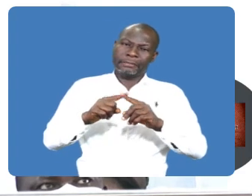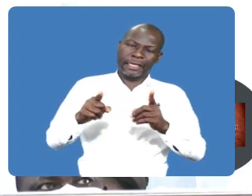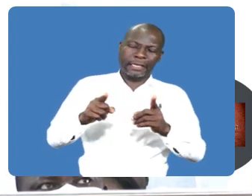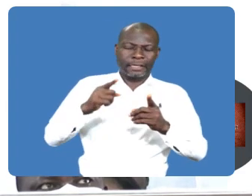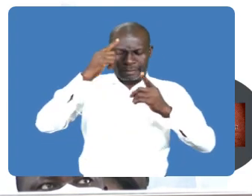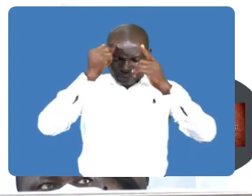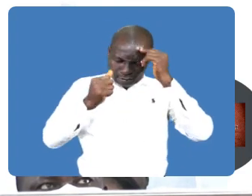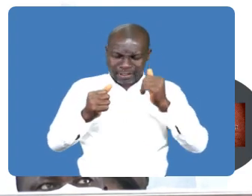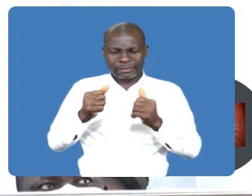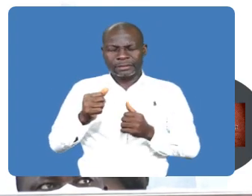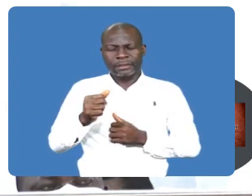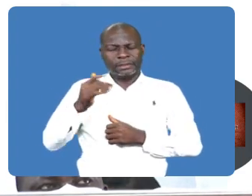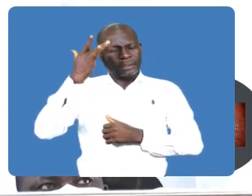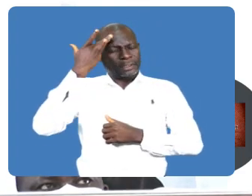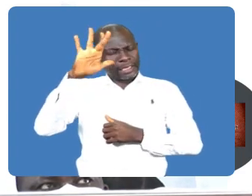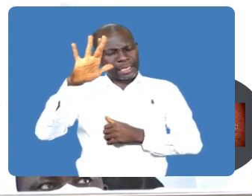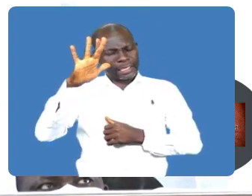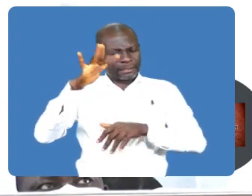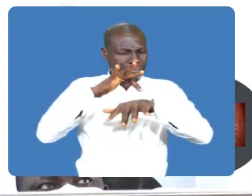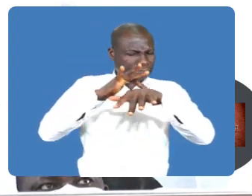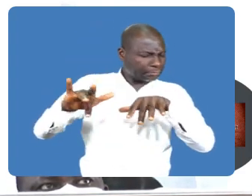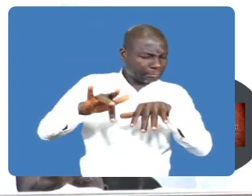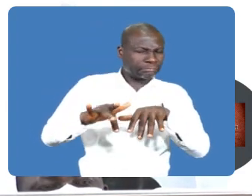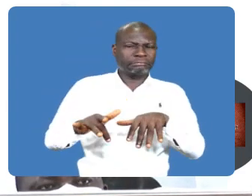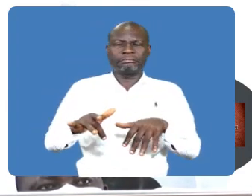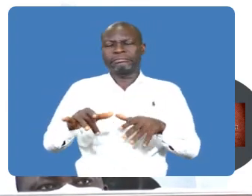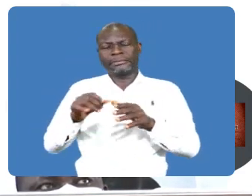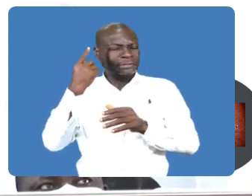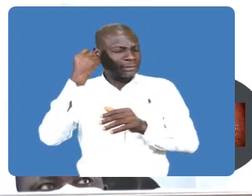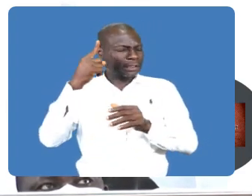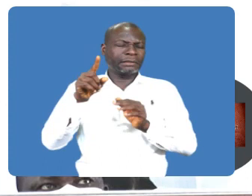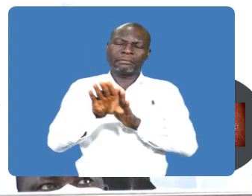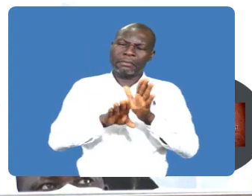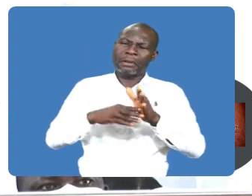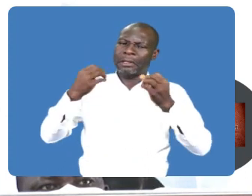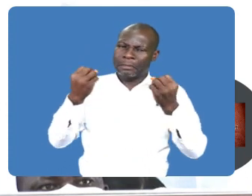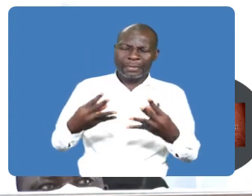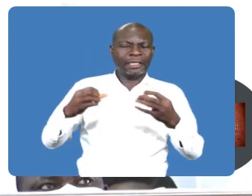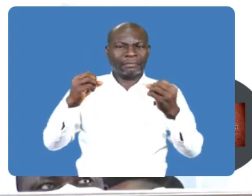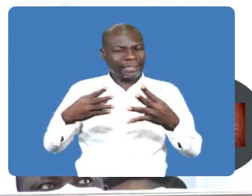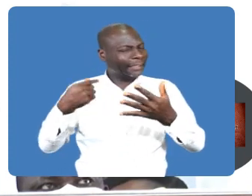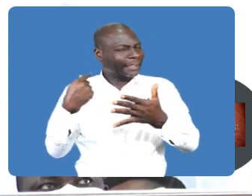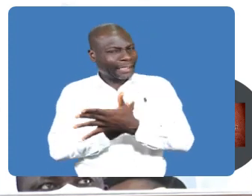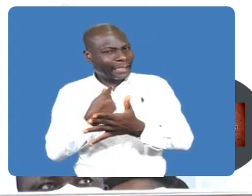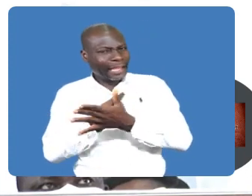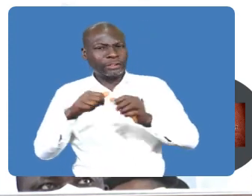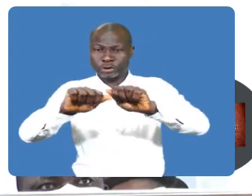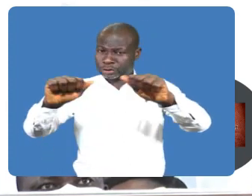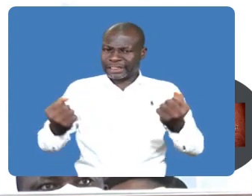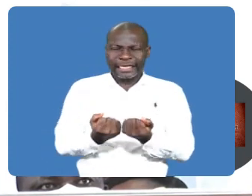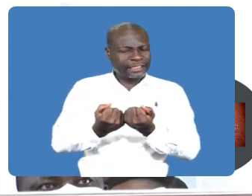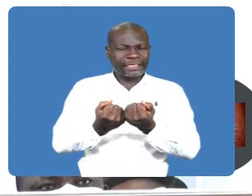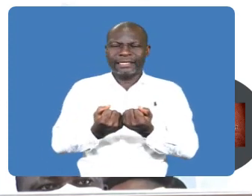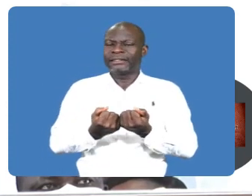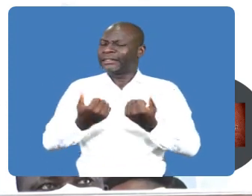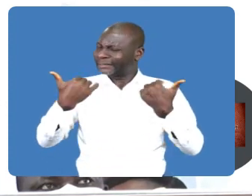Unfortunately, because of lack of knowledge and understanding of the Bible, so many in our Ghanaian